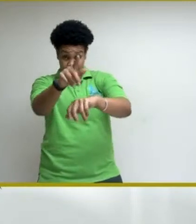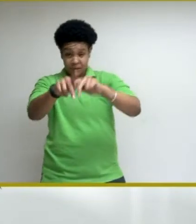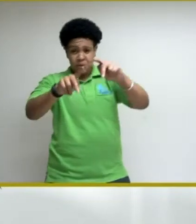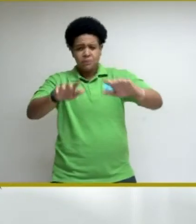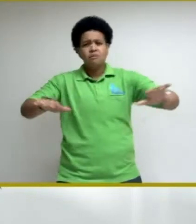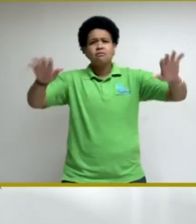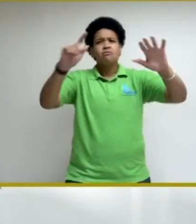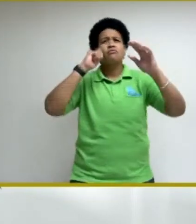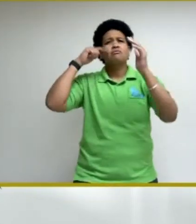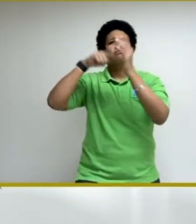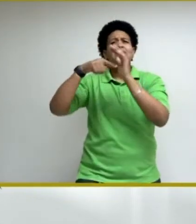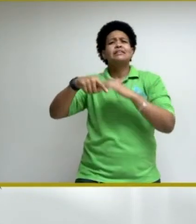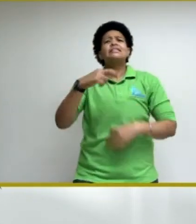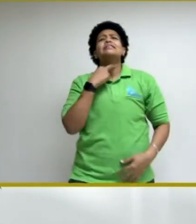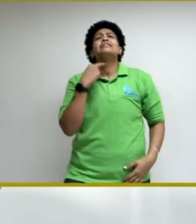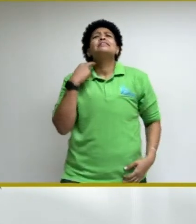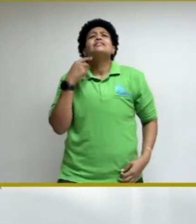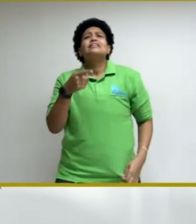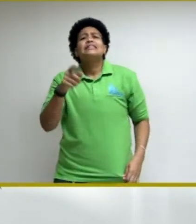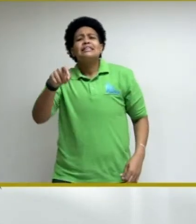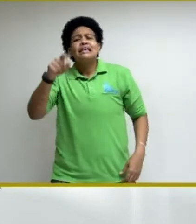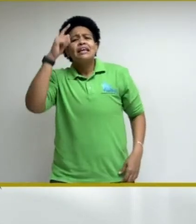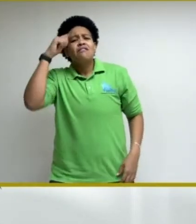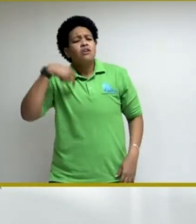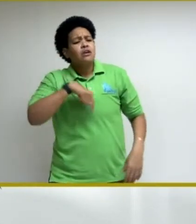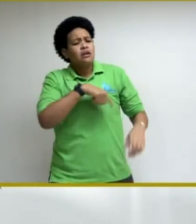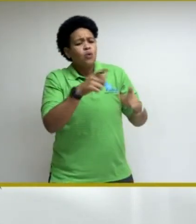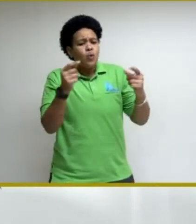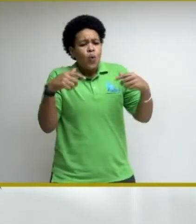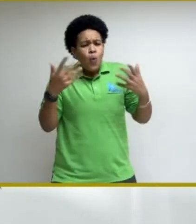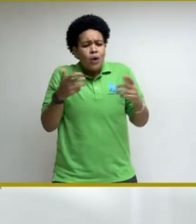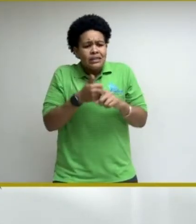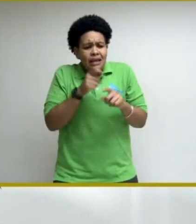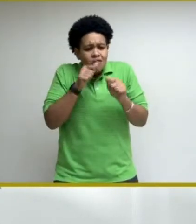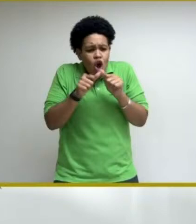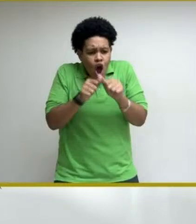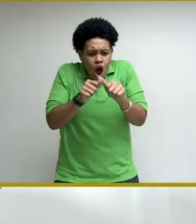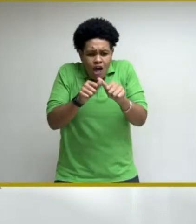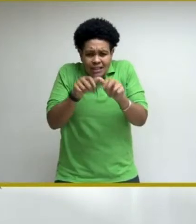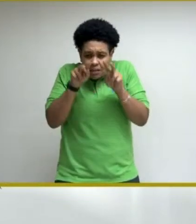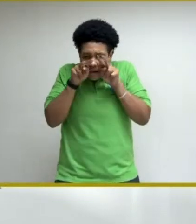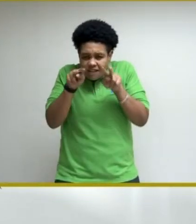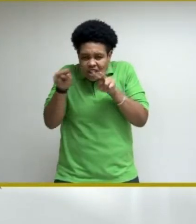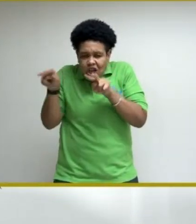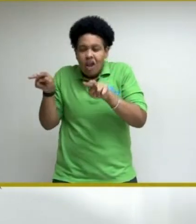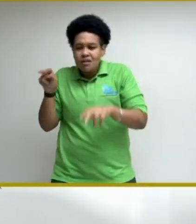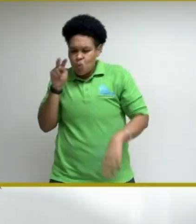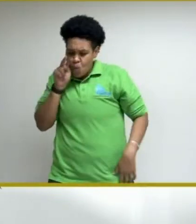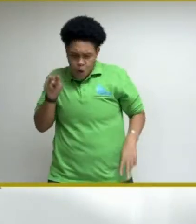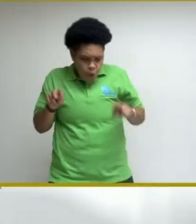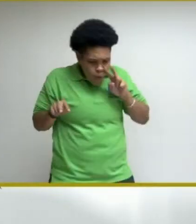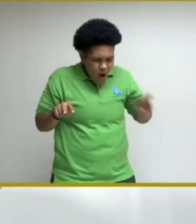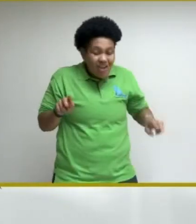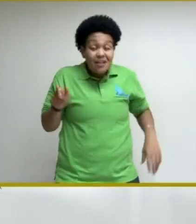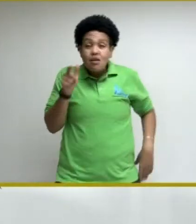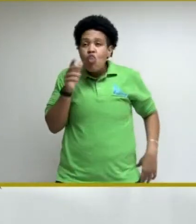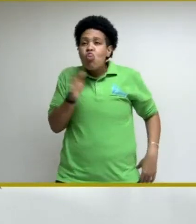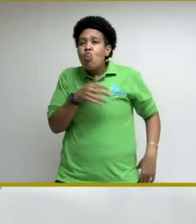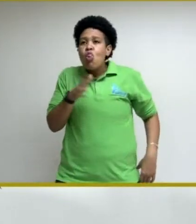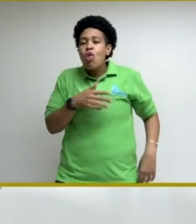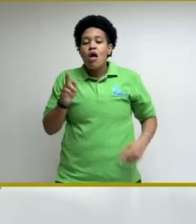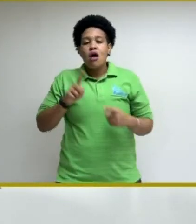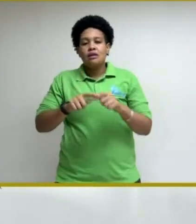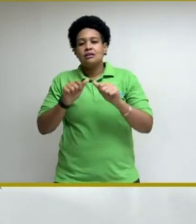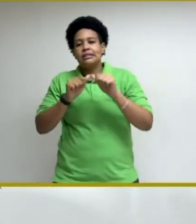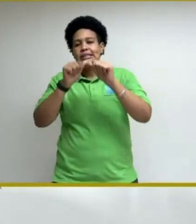a going threat, and a need for us to be continuously vigilant until we can get the sustainable